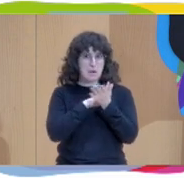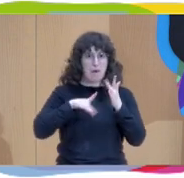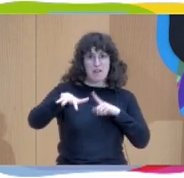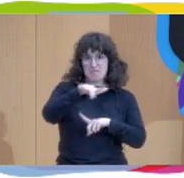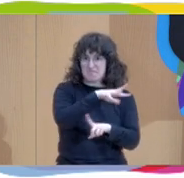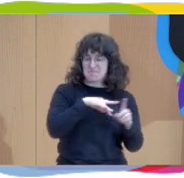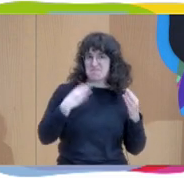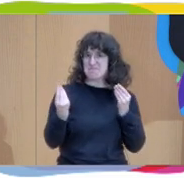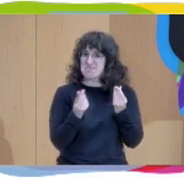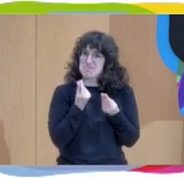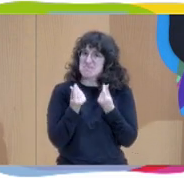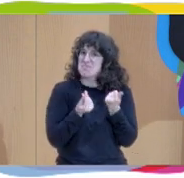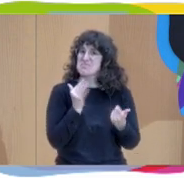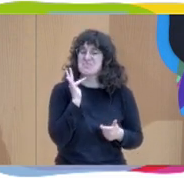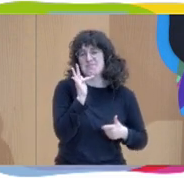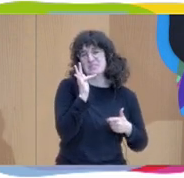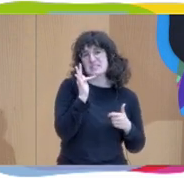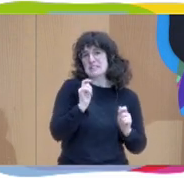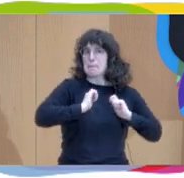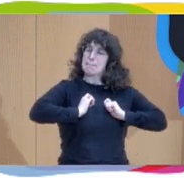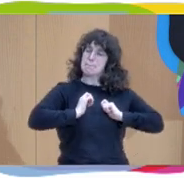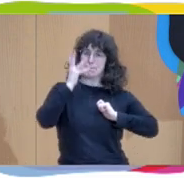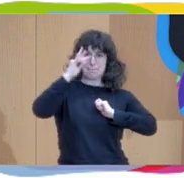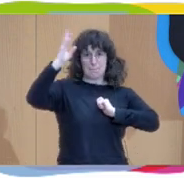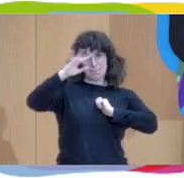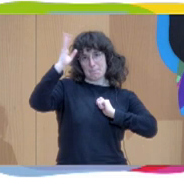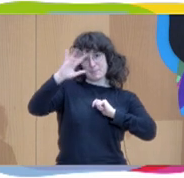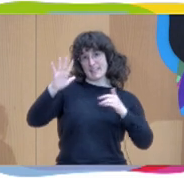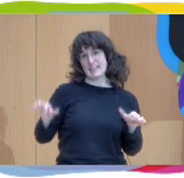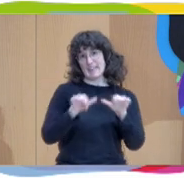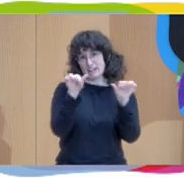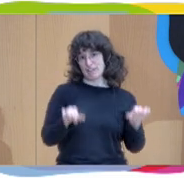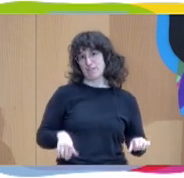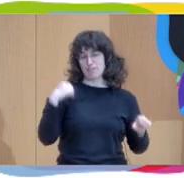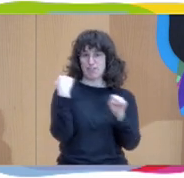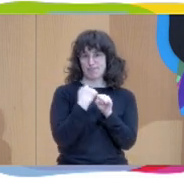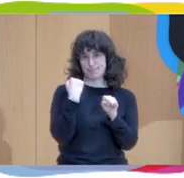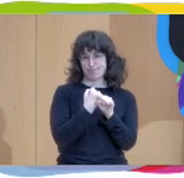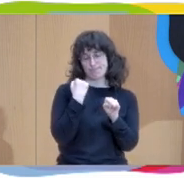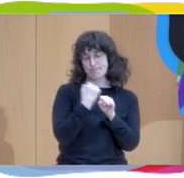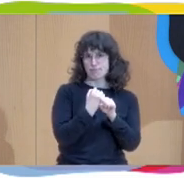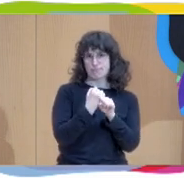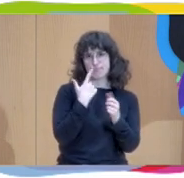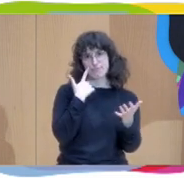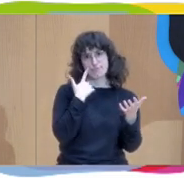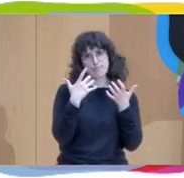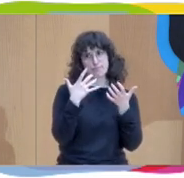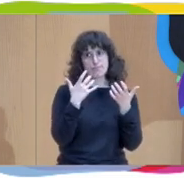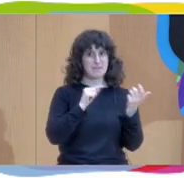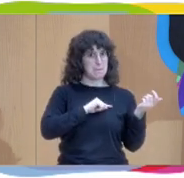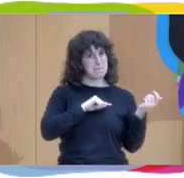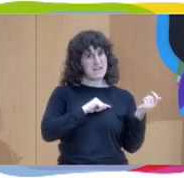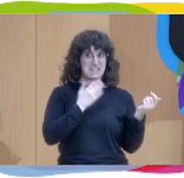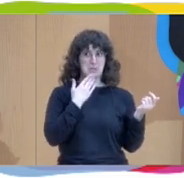and the method itself was seen as participative and very motivating for the